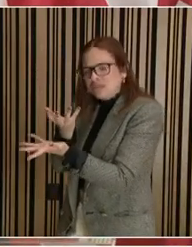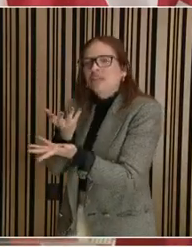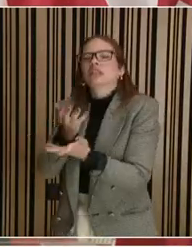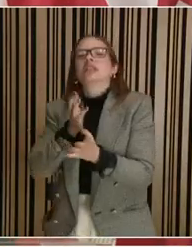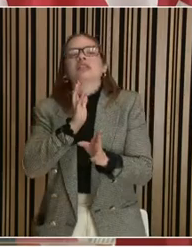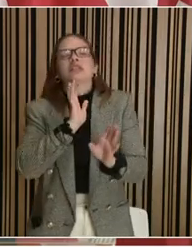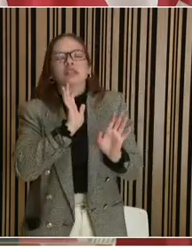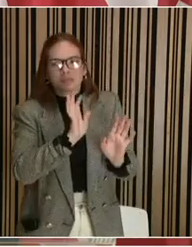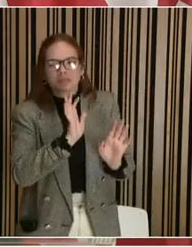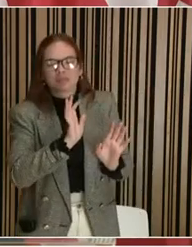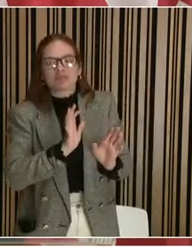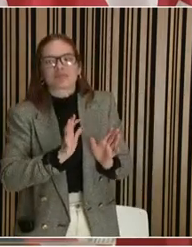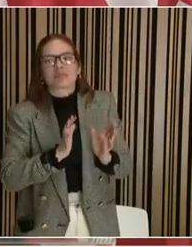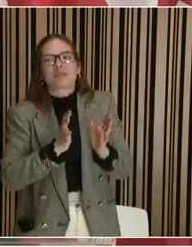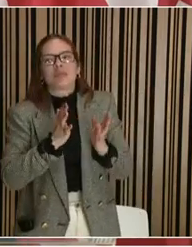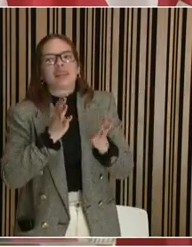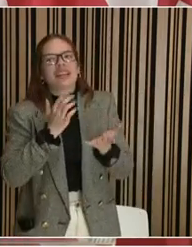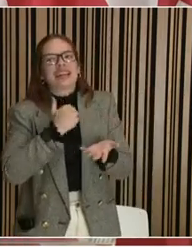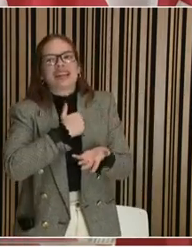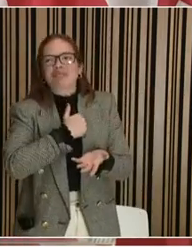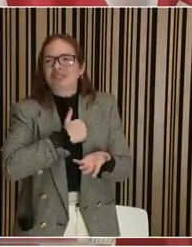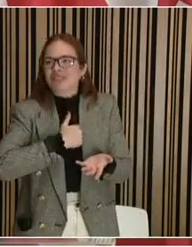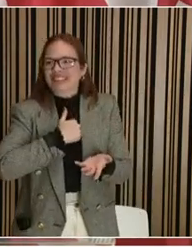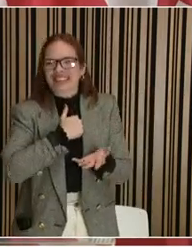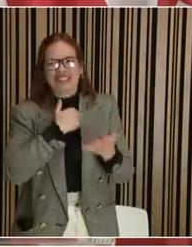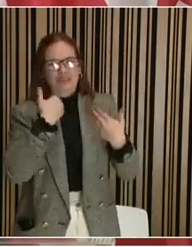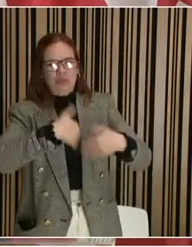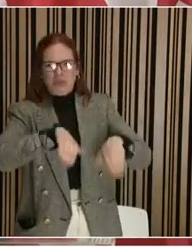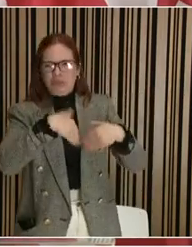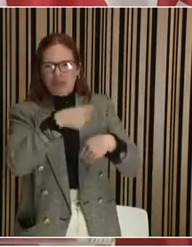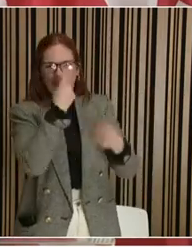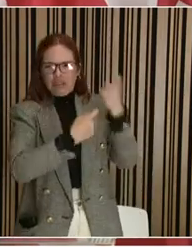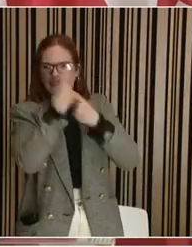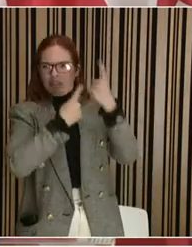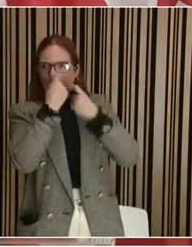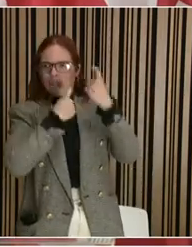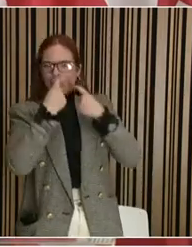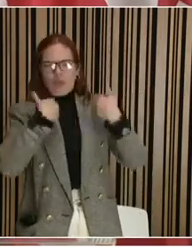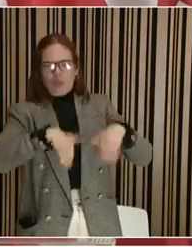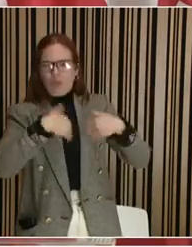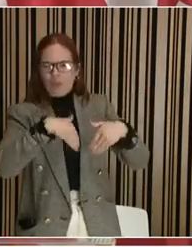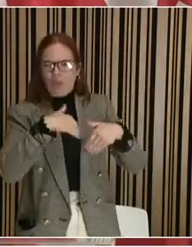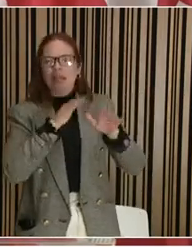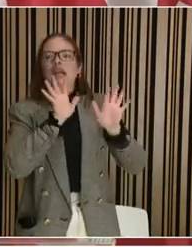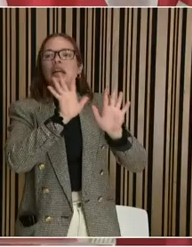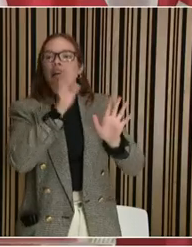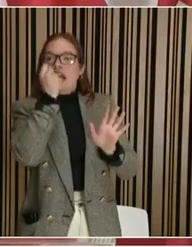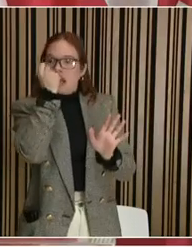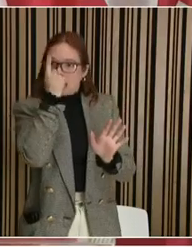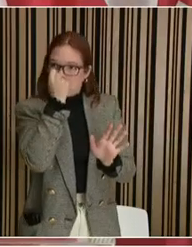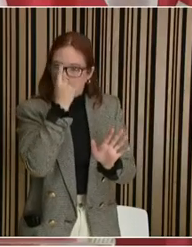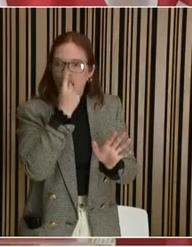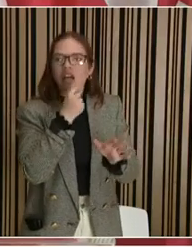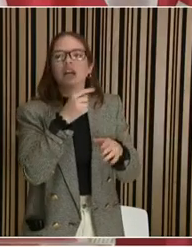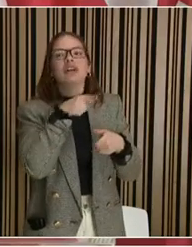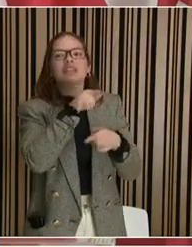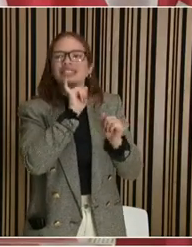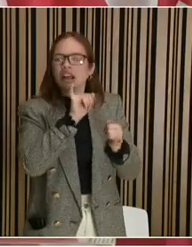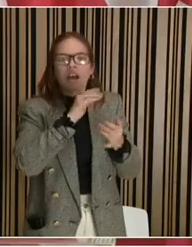I'm sorry, I'm not used to these kind of questions. So, okay, so anything involved with the